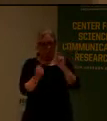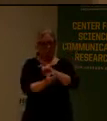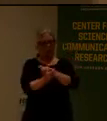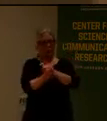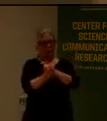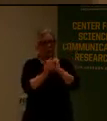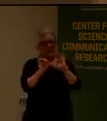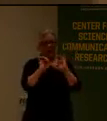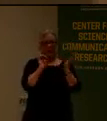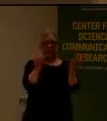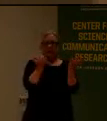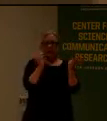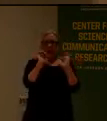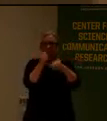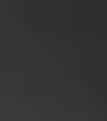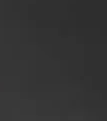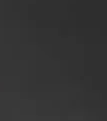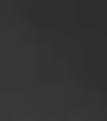narrative.